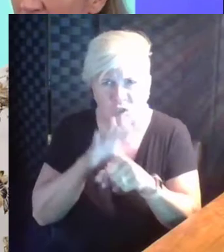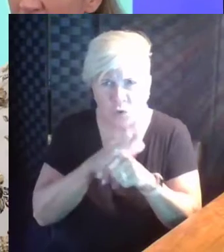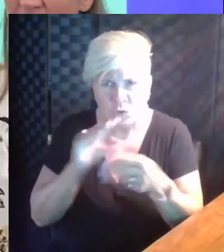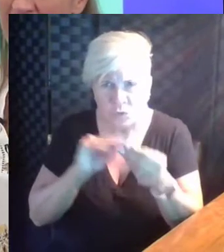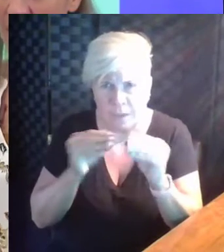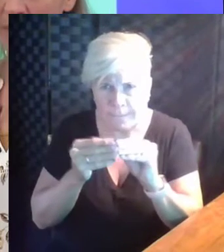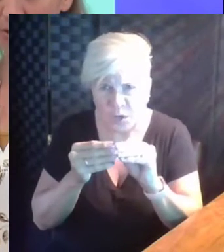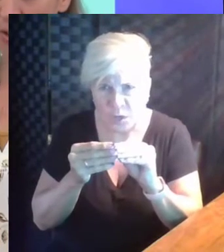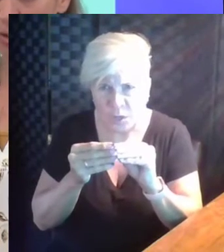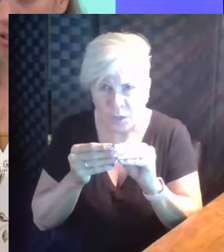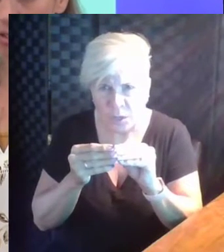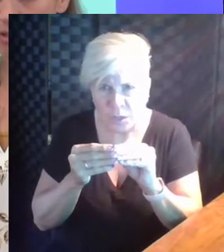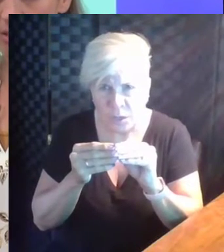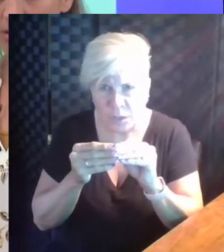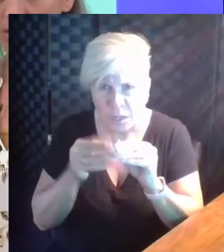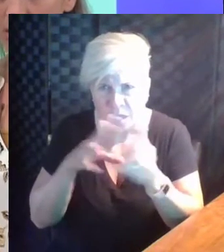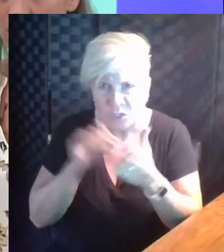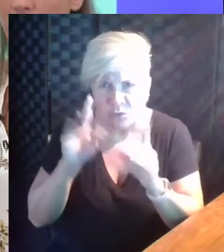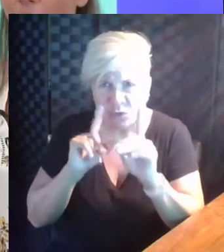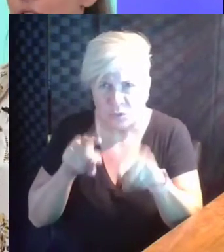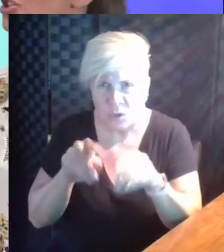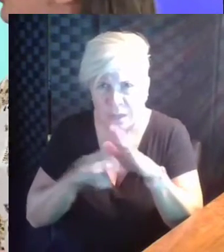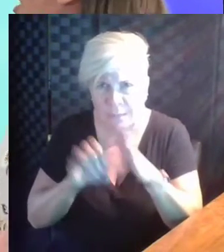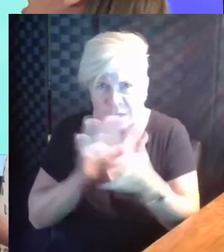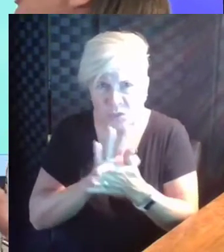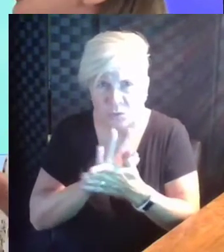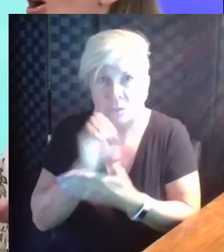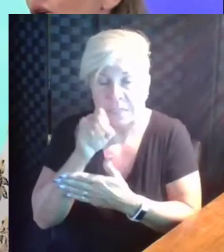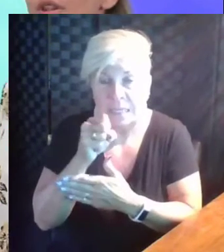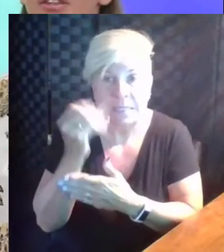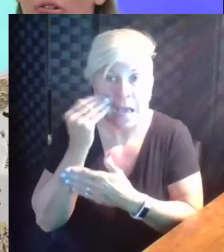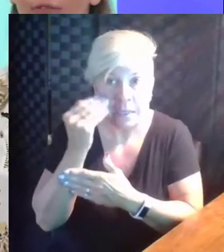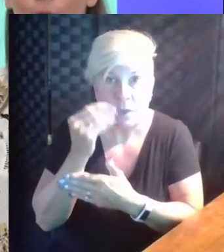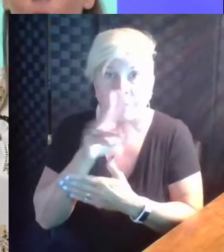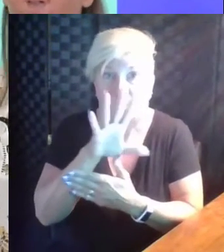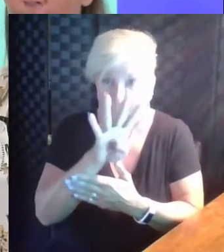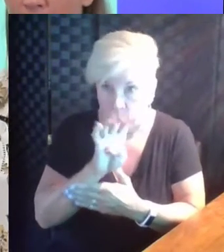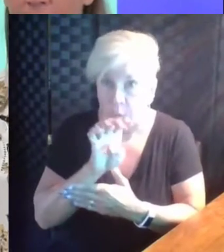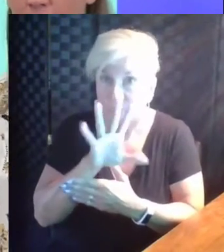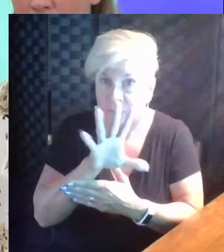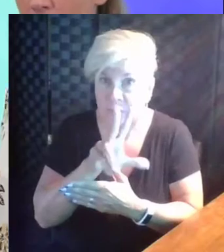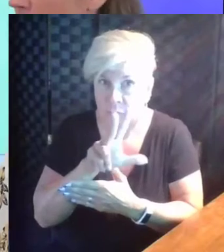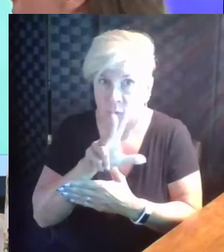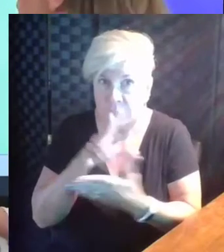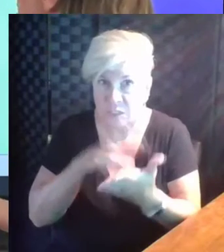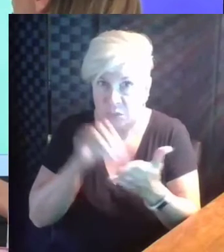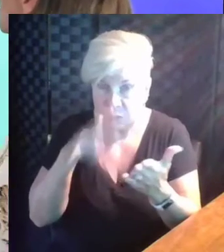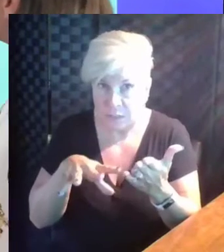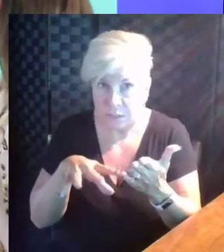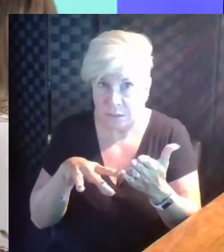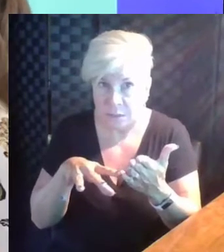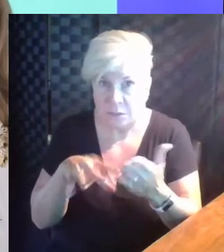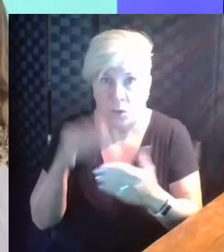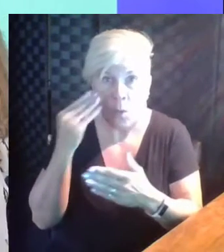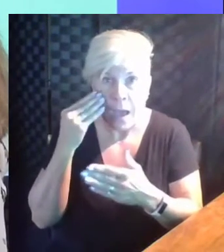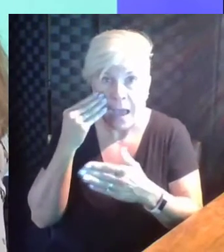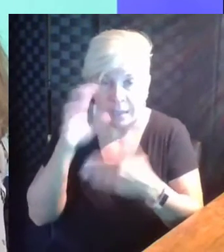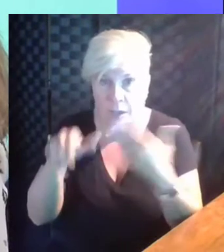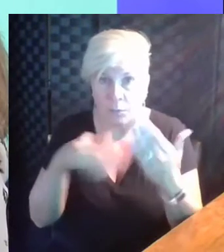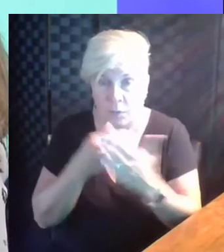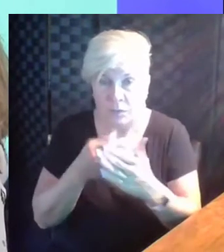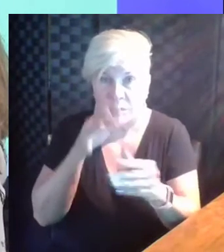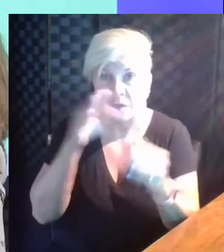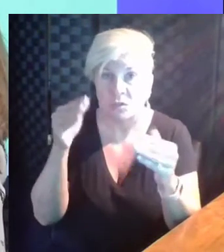of students that attend the elementary school? I do, right? I know that there are 453 students. So I know